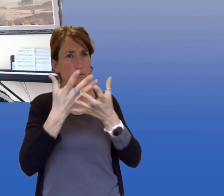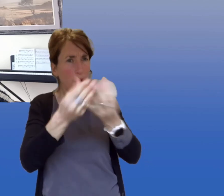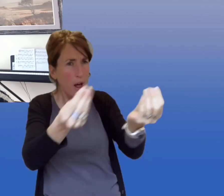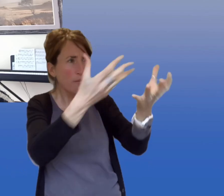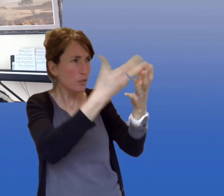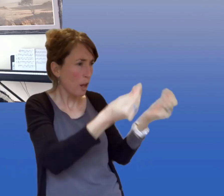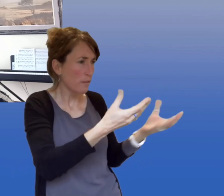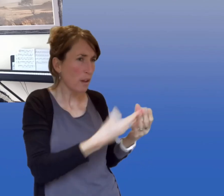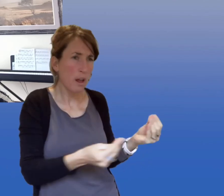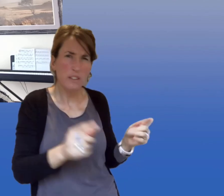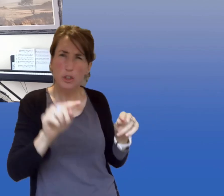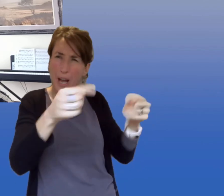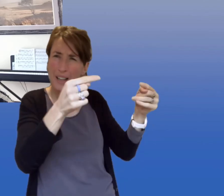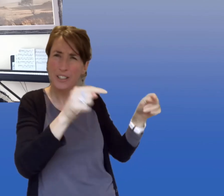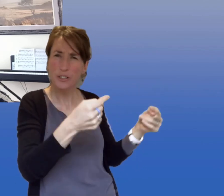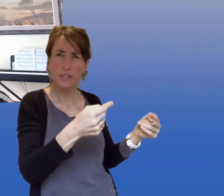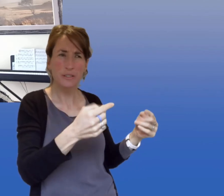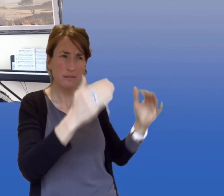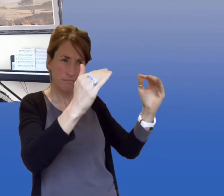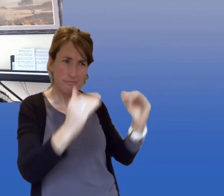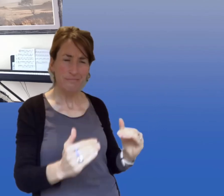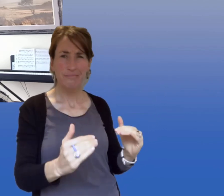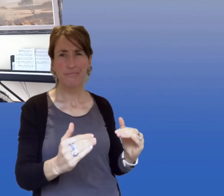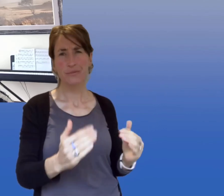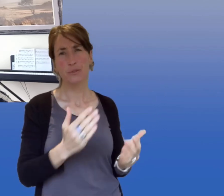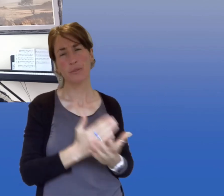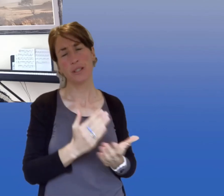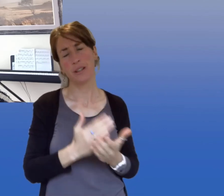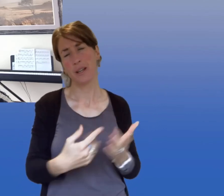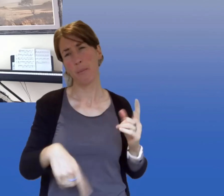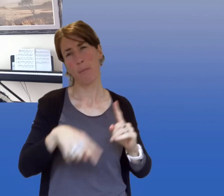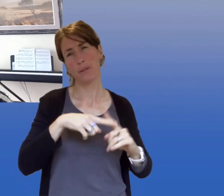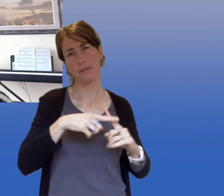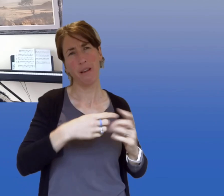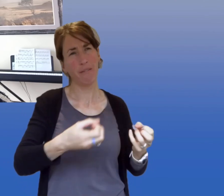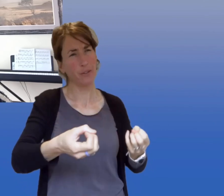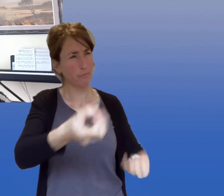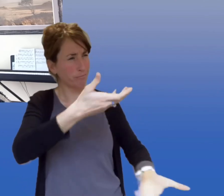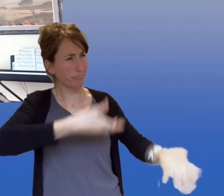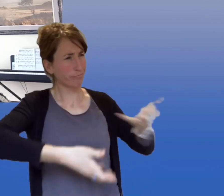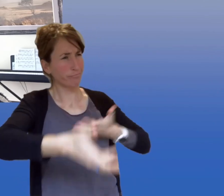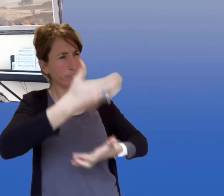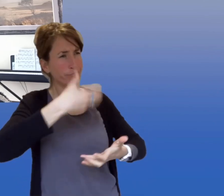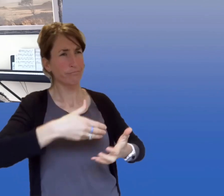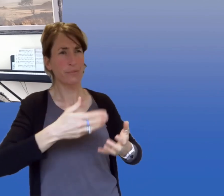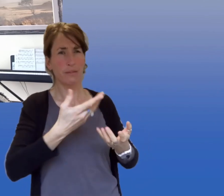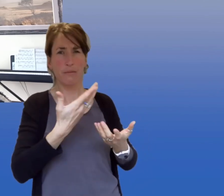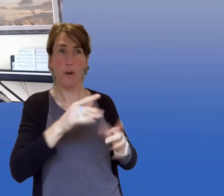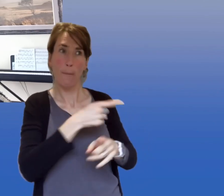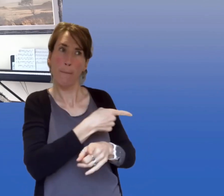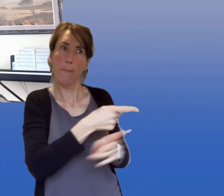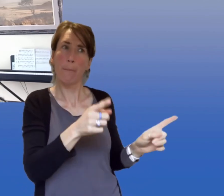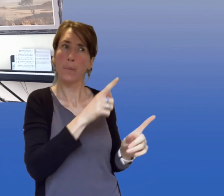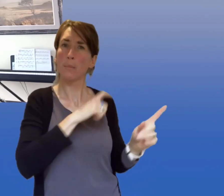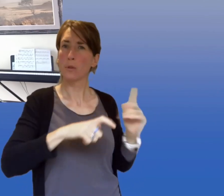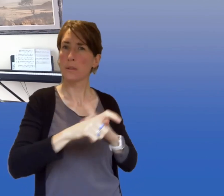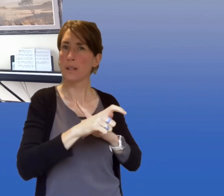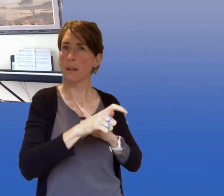it's really, really nice to hear those stories at board. It brings a lot of the work to life. So that was a really helpful